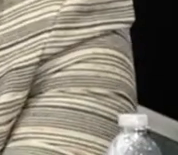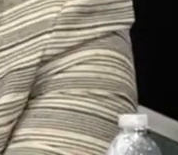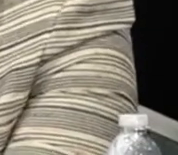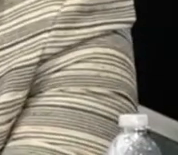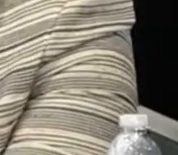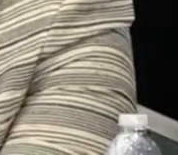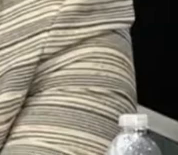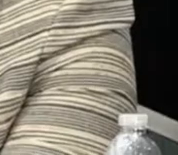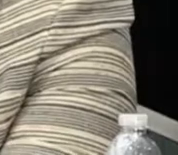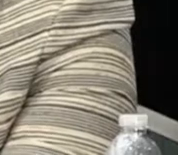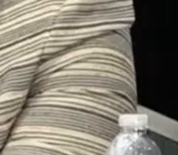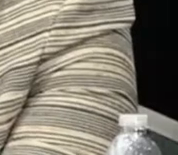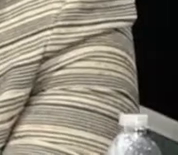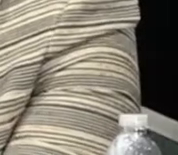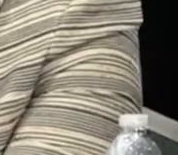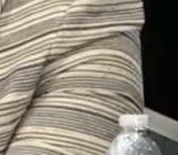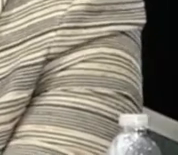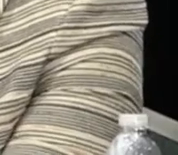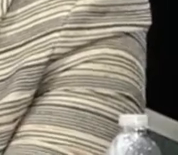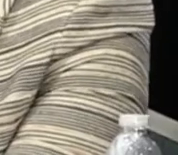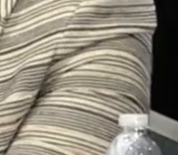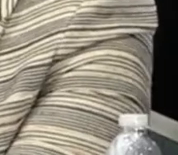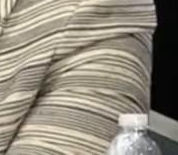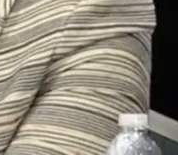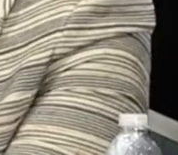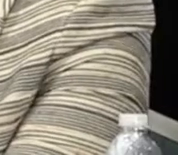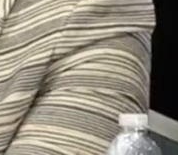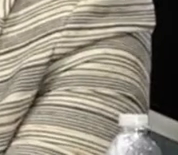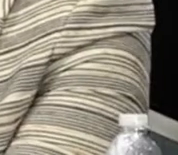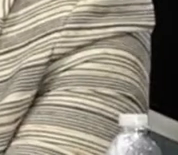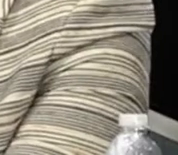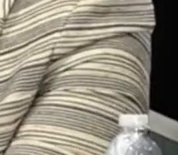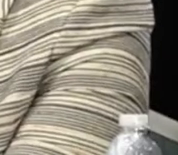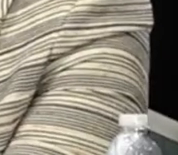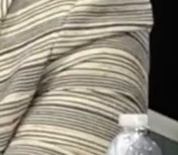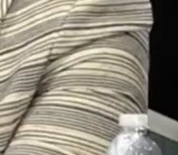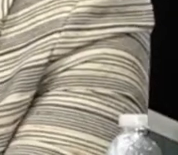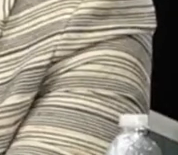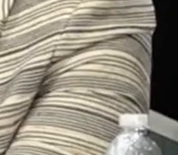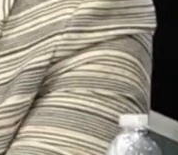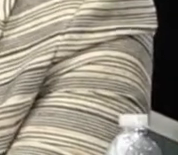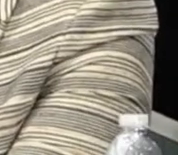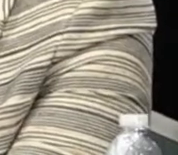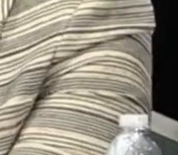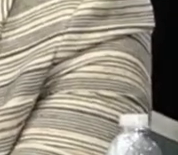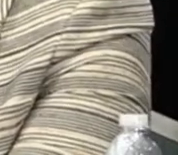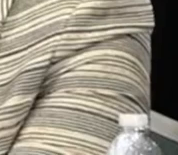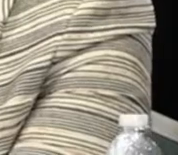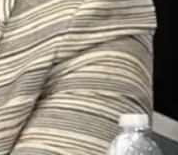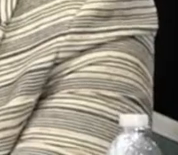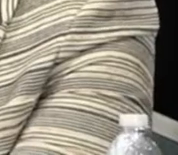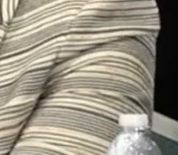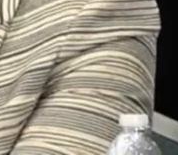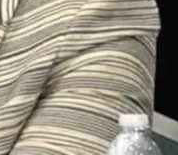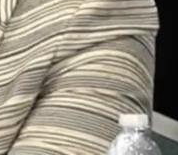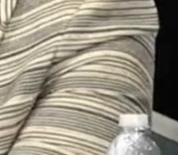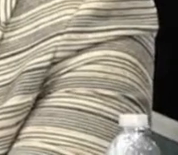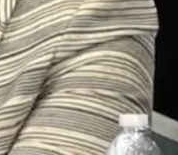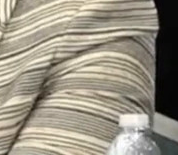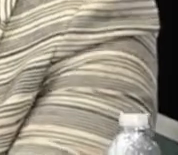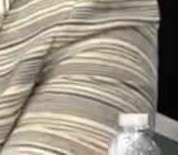is available, if it's restricted, what is it restricted for? And what does that mean in terms of the resources that are available in order to pay?